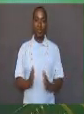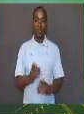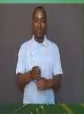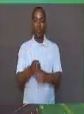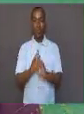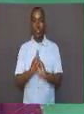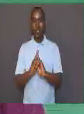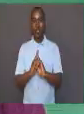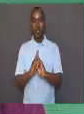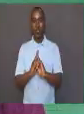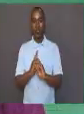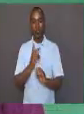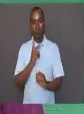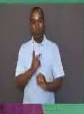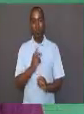answers.